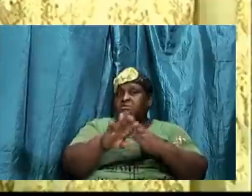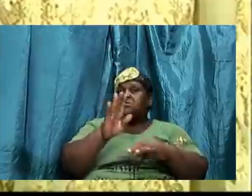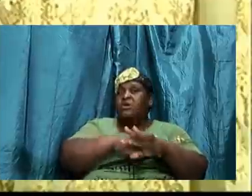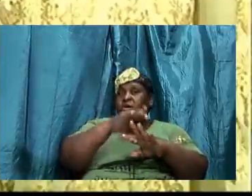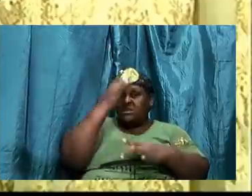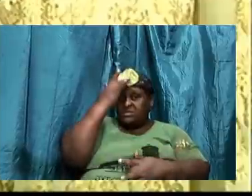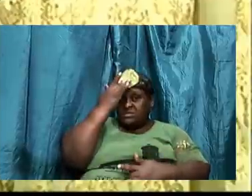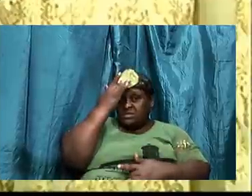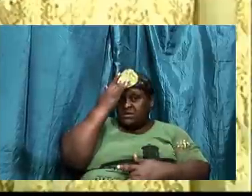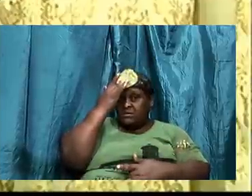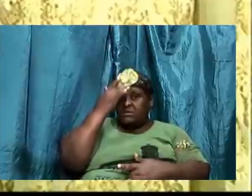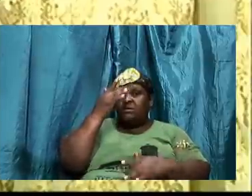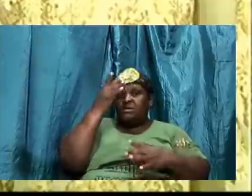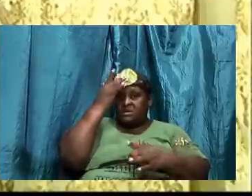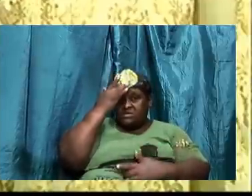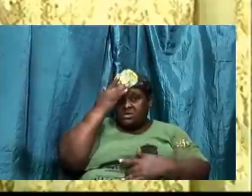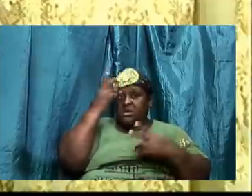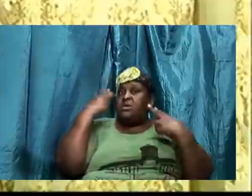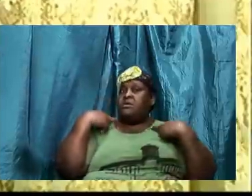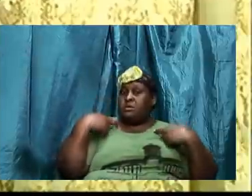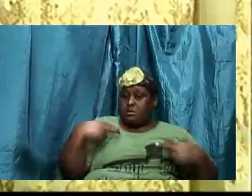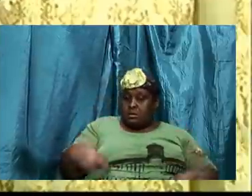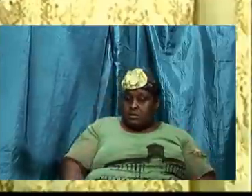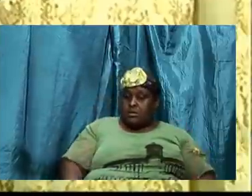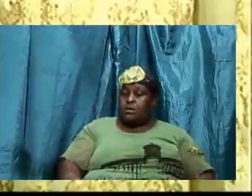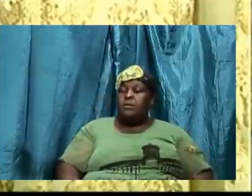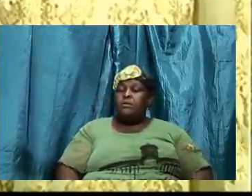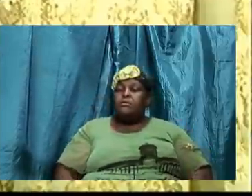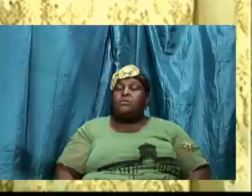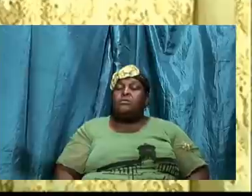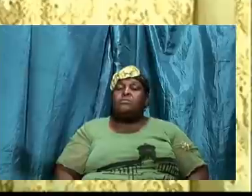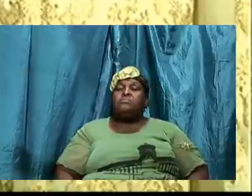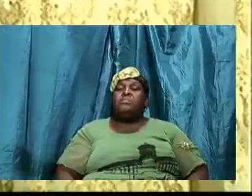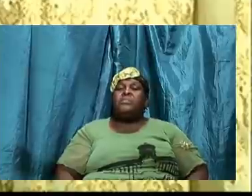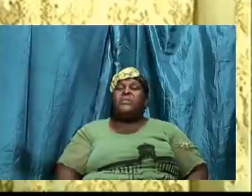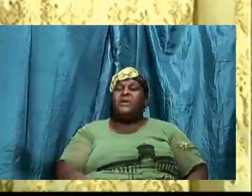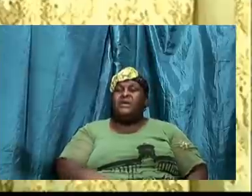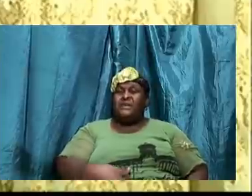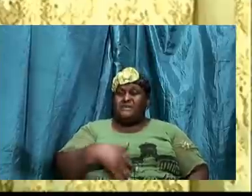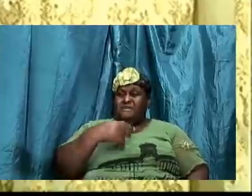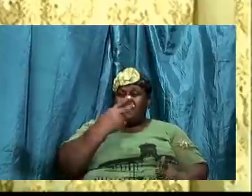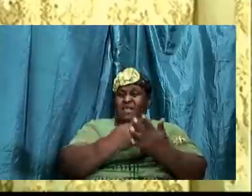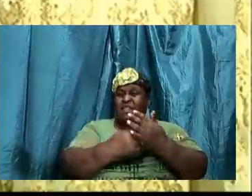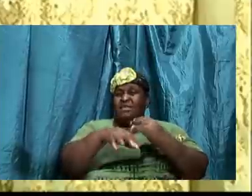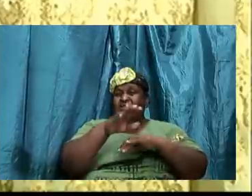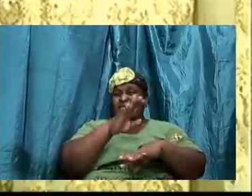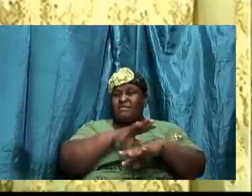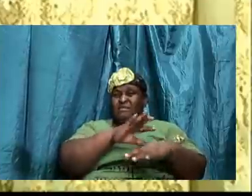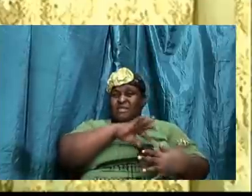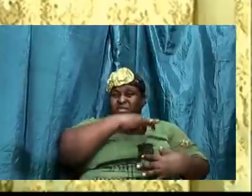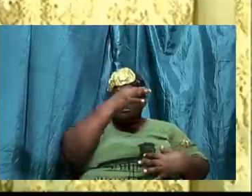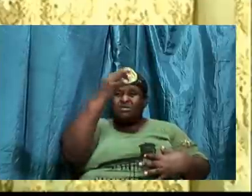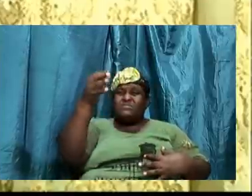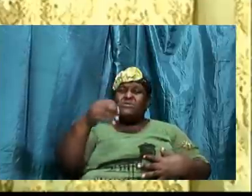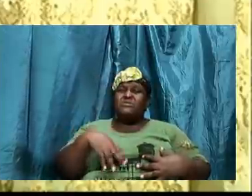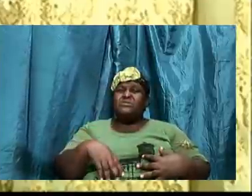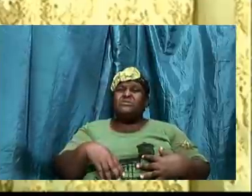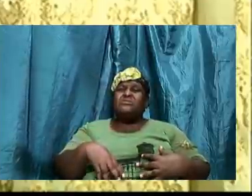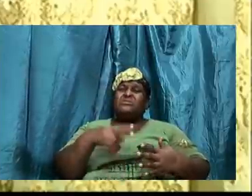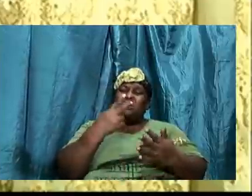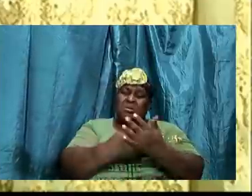I believe in the word of God. Let me say that. And if somebody, and I feel led in the spirit to lay my hands, I go and lay my hands on